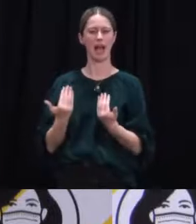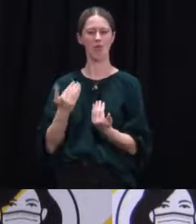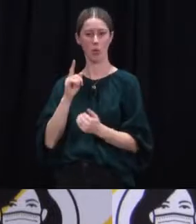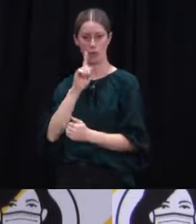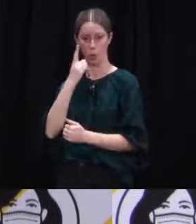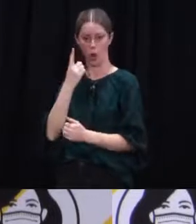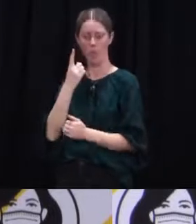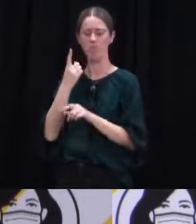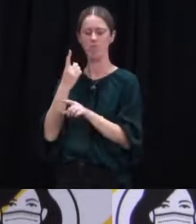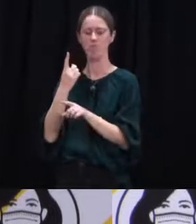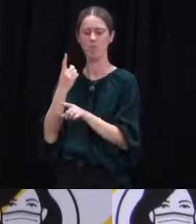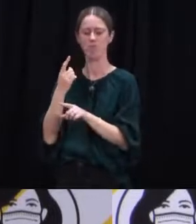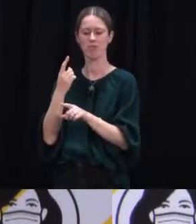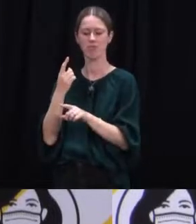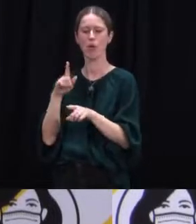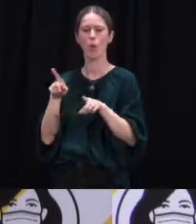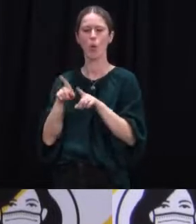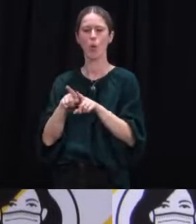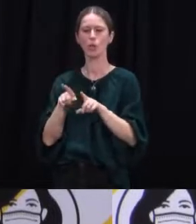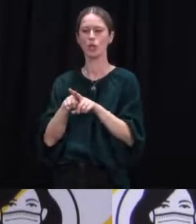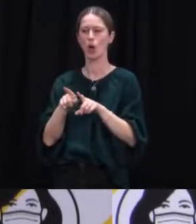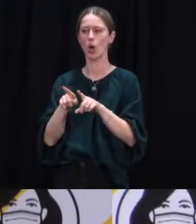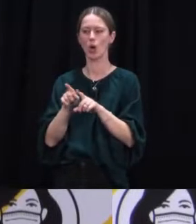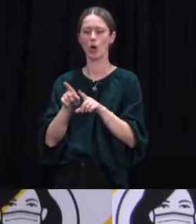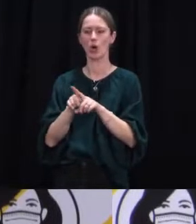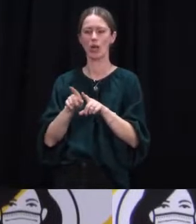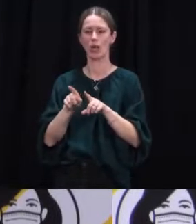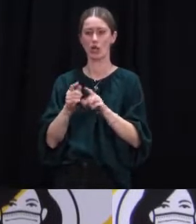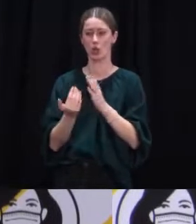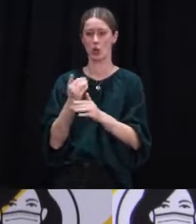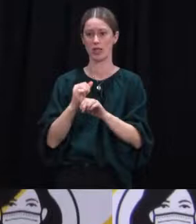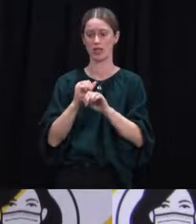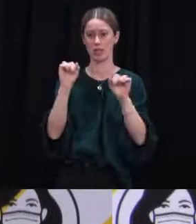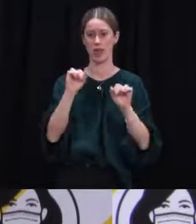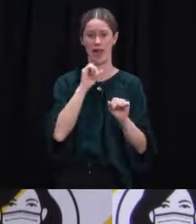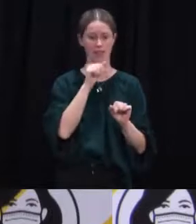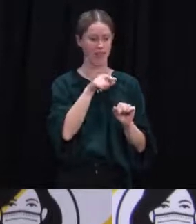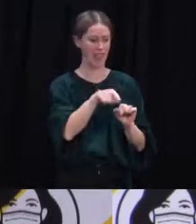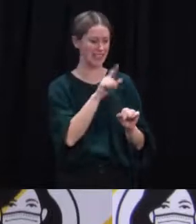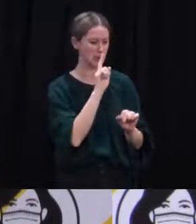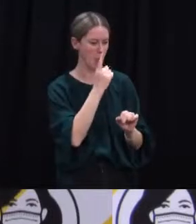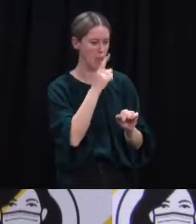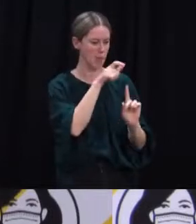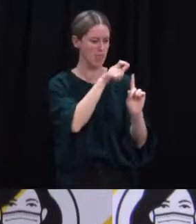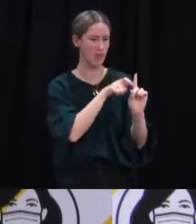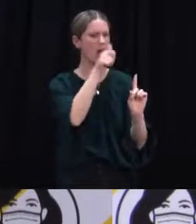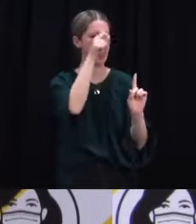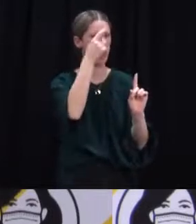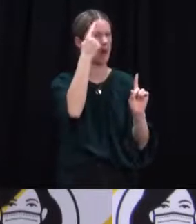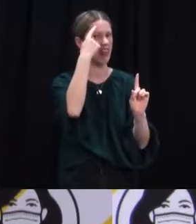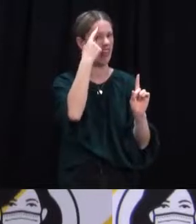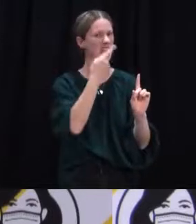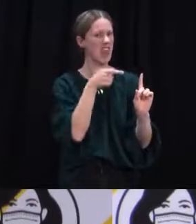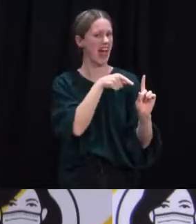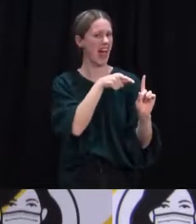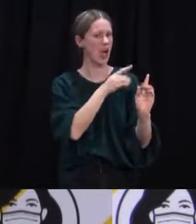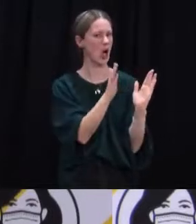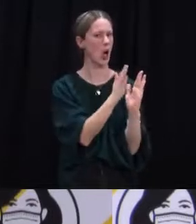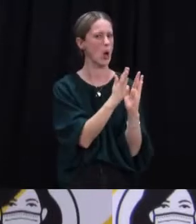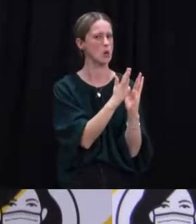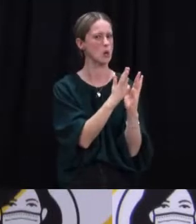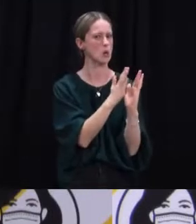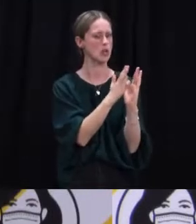cleared now, and they should be getting back to a 24-hour turnaround for the nasal swabs. They've also got systems in place to ensure